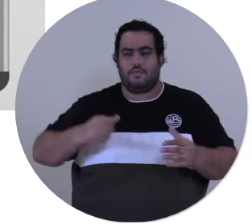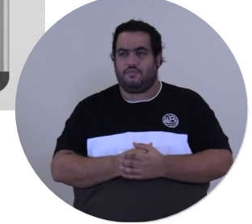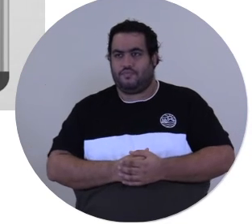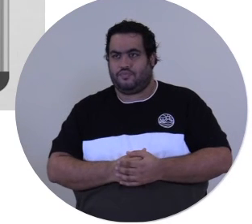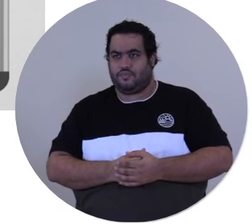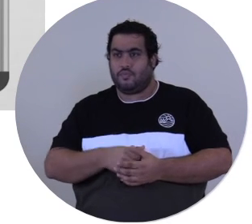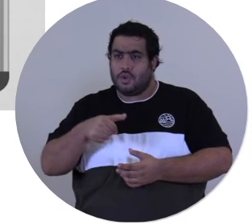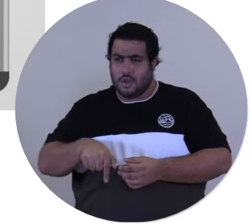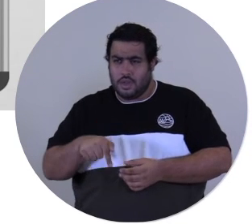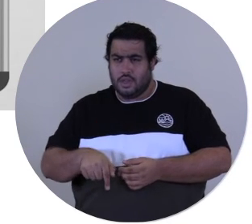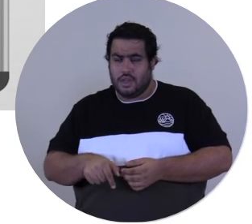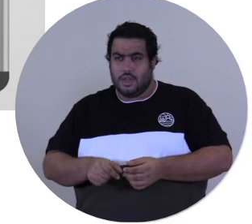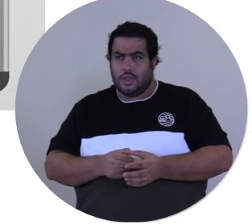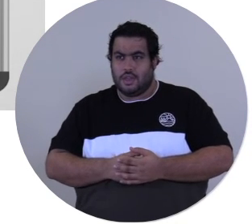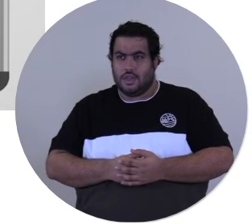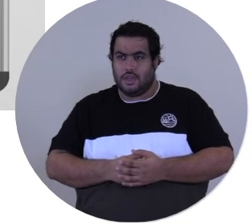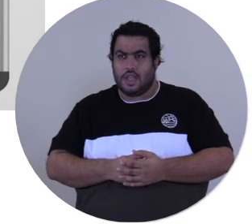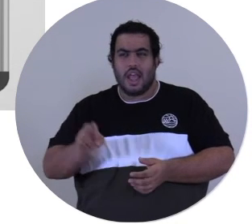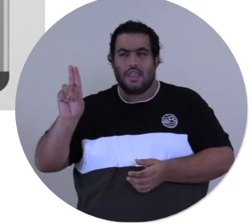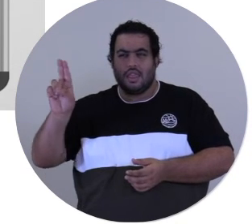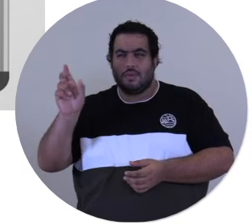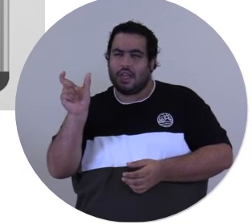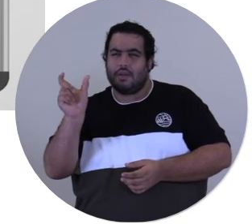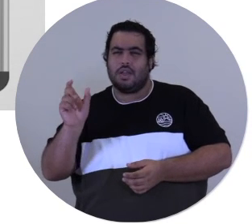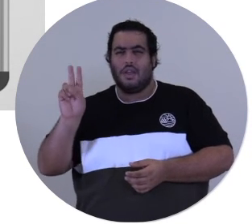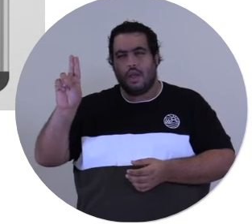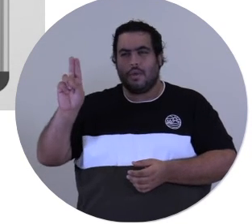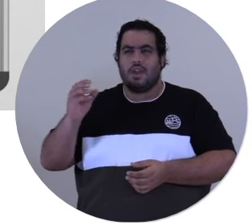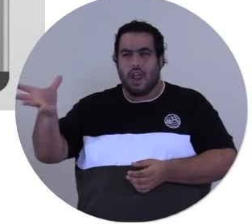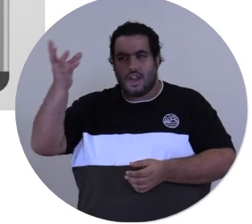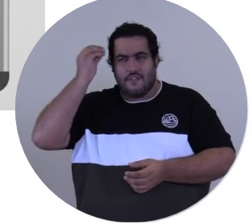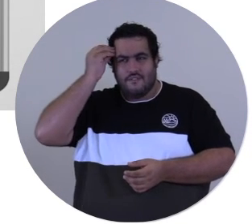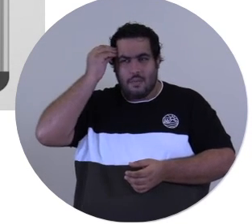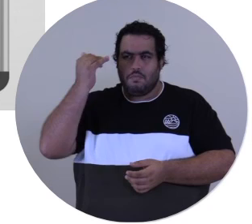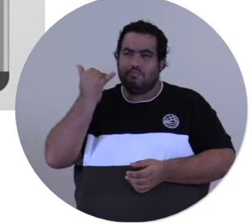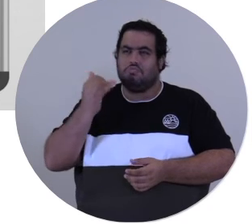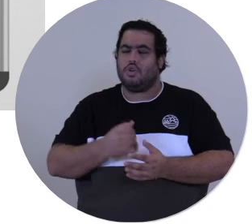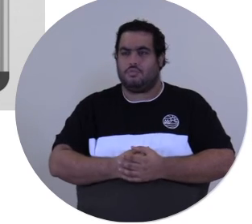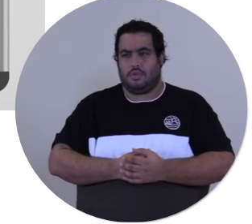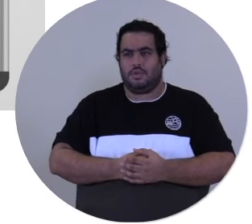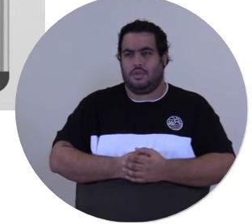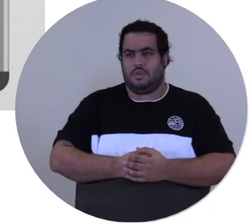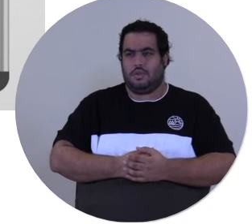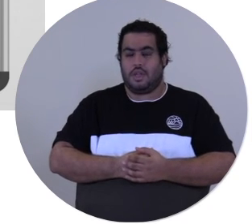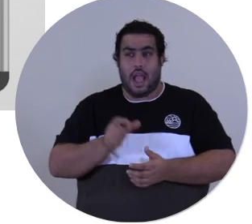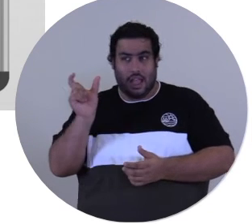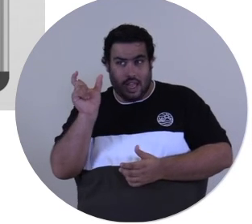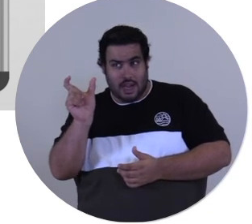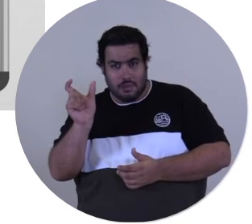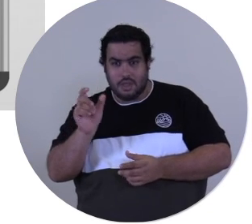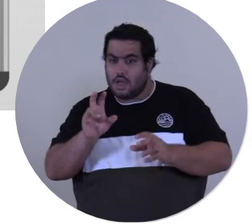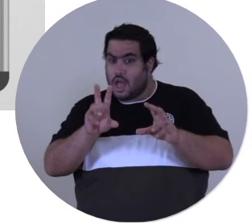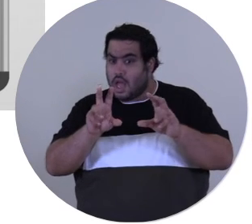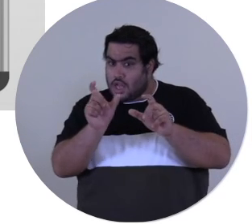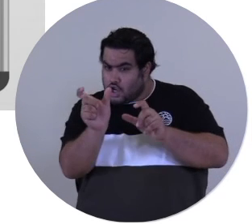Here are more idioms in Unit 9. Remember, idioms are words that don't